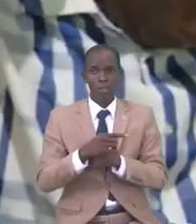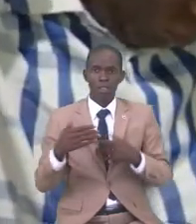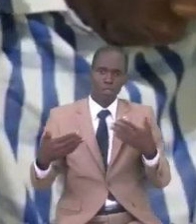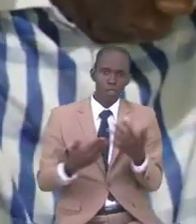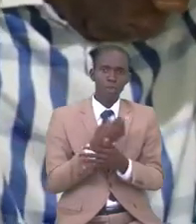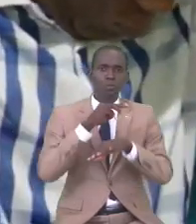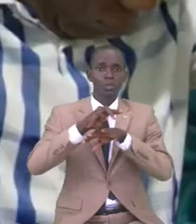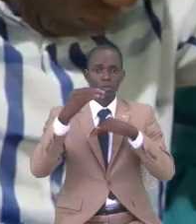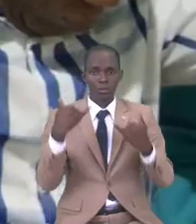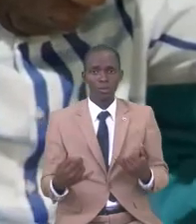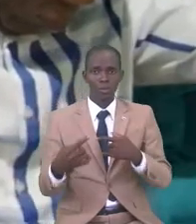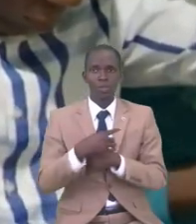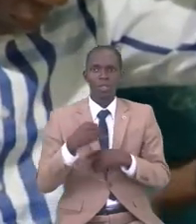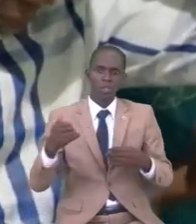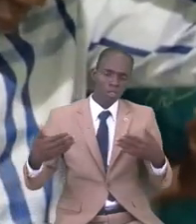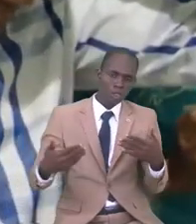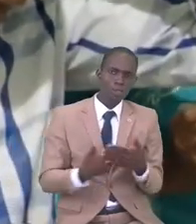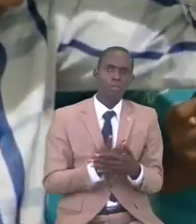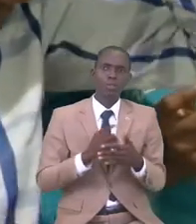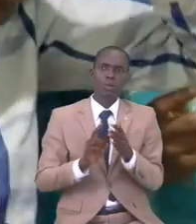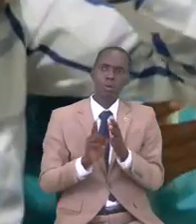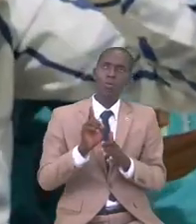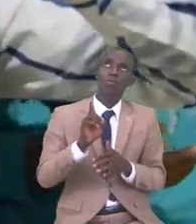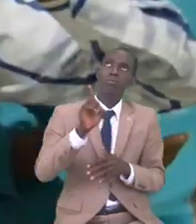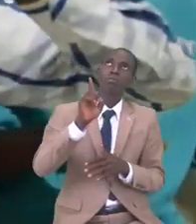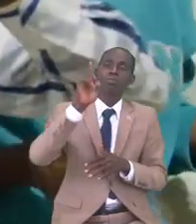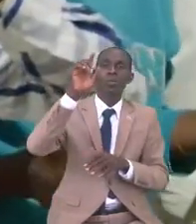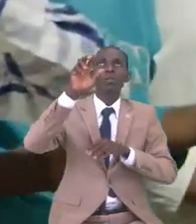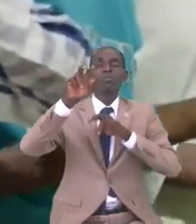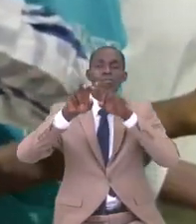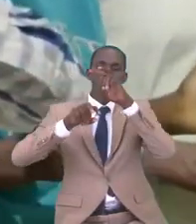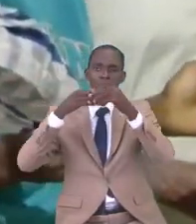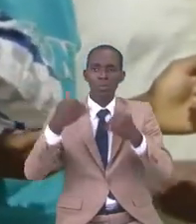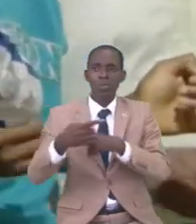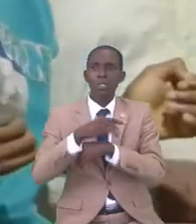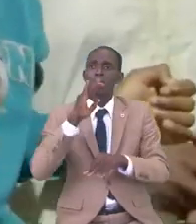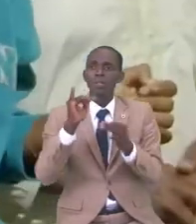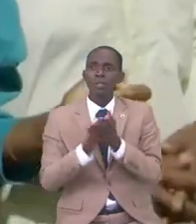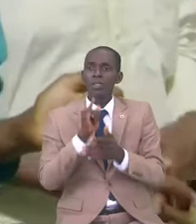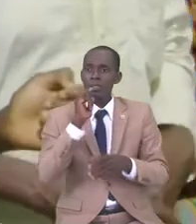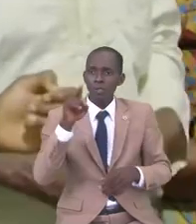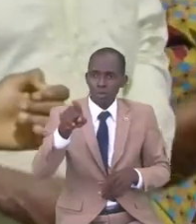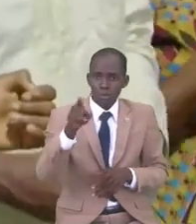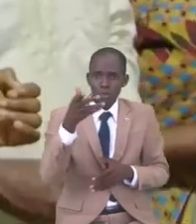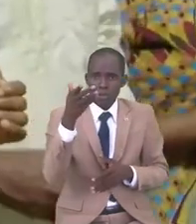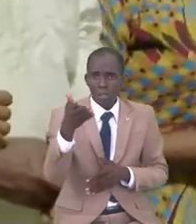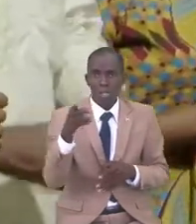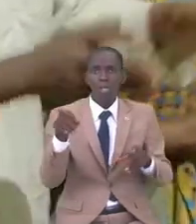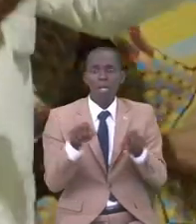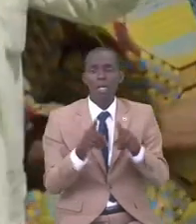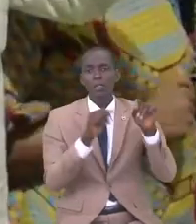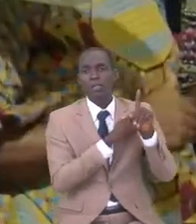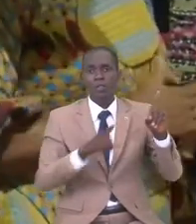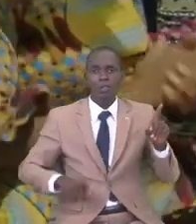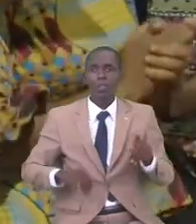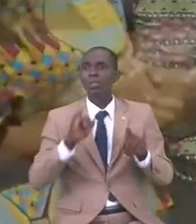today, a new upward climb today. If that's you there today, and the Lord is going to